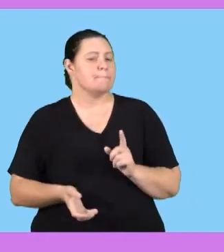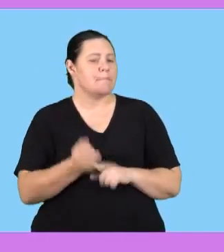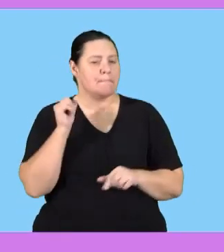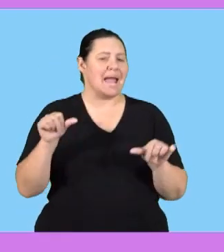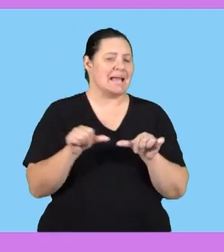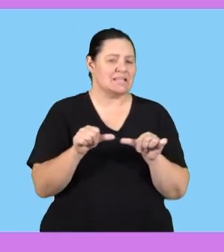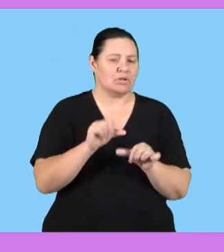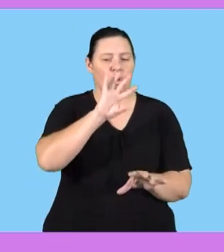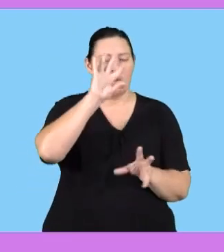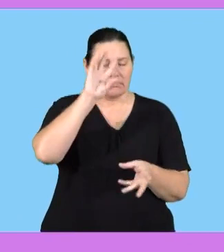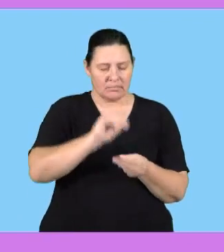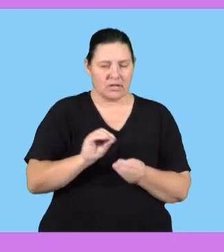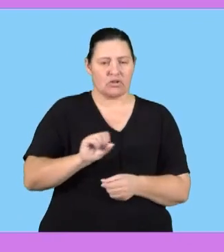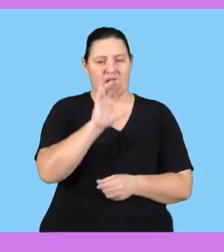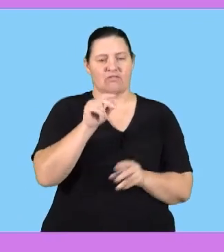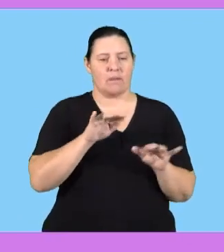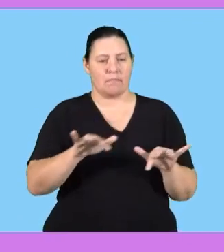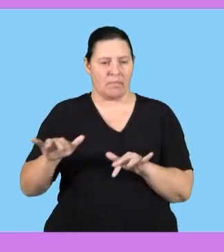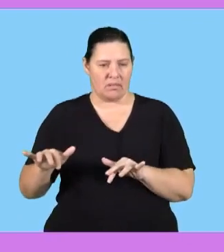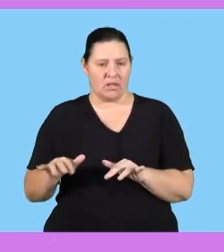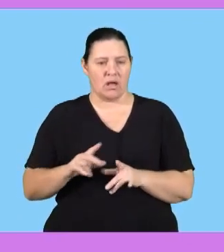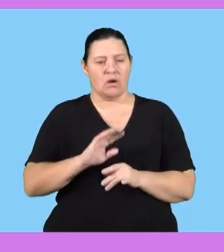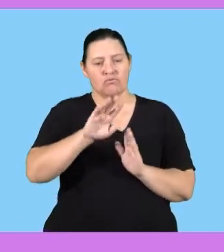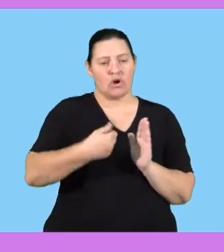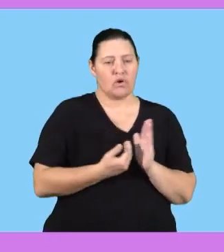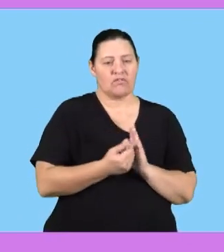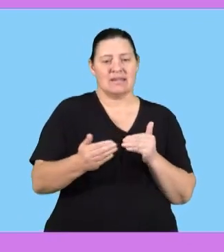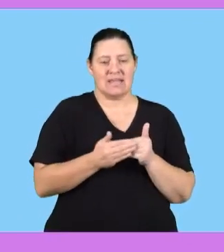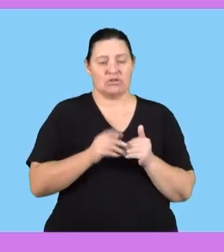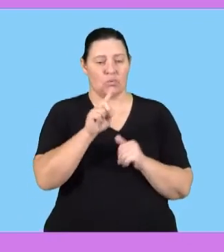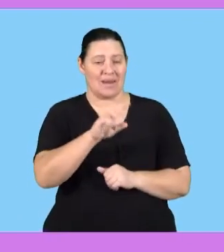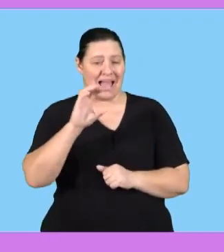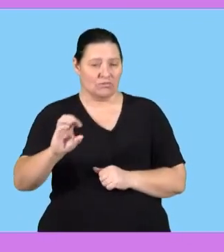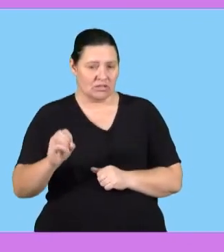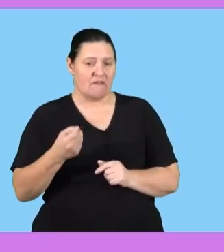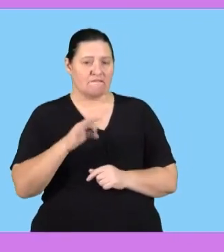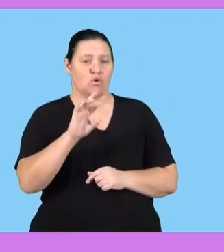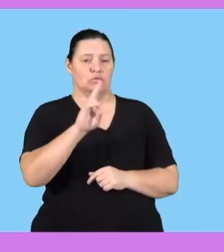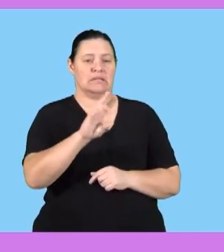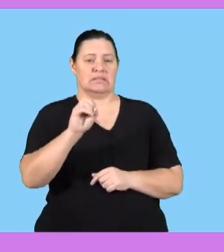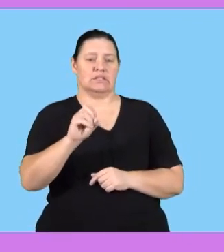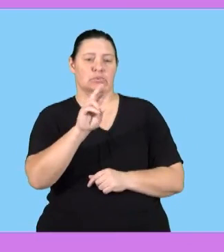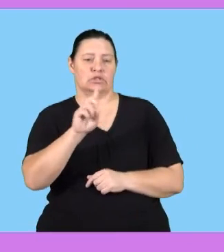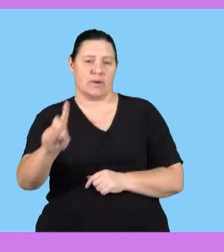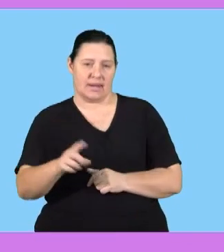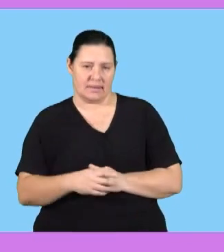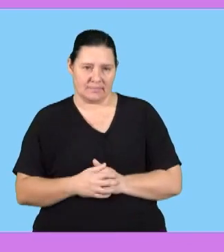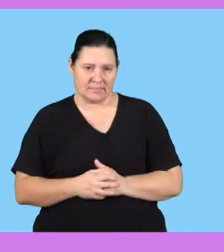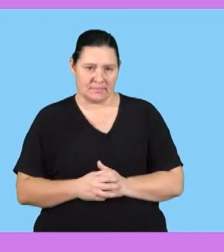Your question, determine the estimated total South African population rounded off to the nearest 100